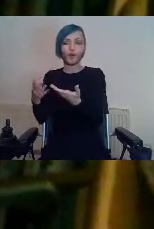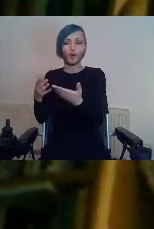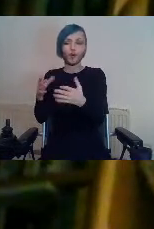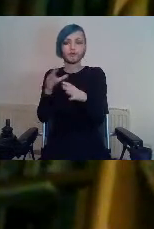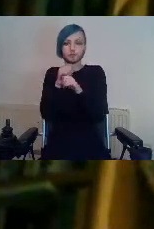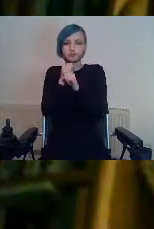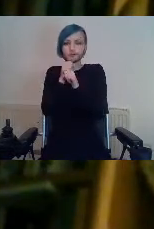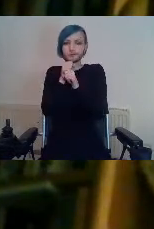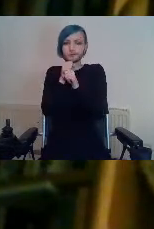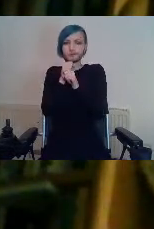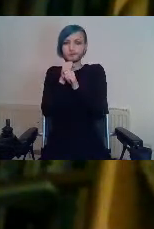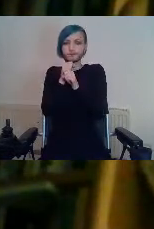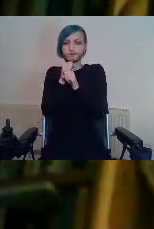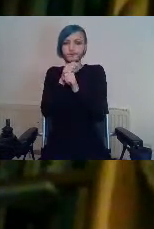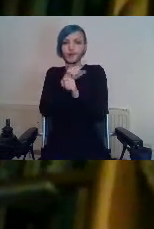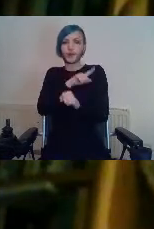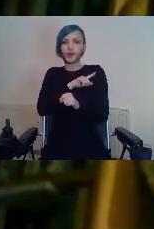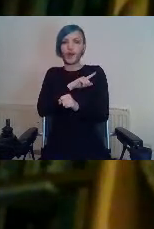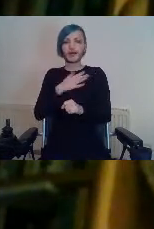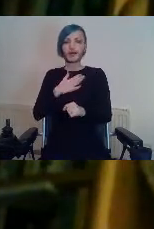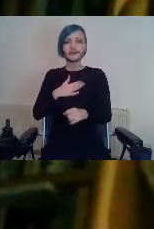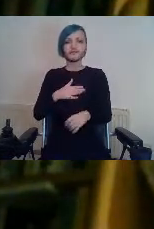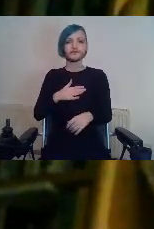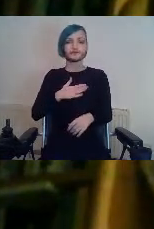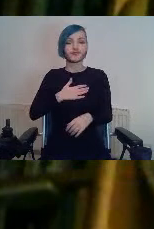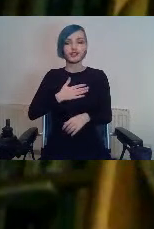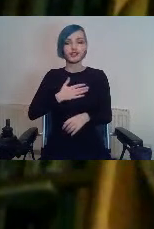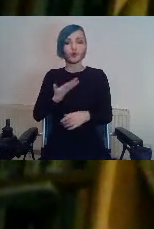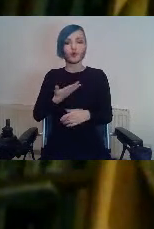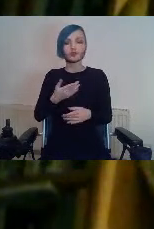not wanting to touch some,